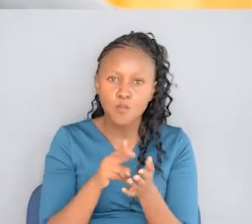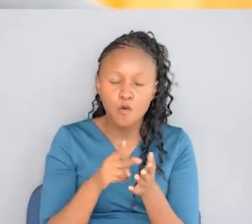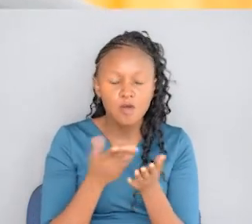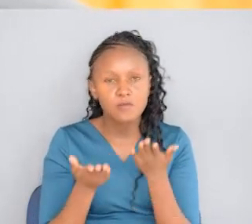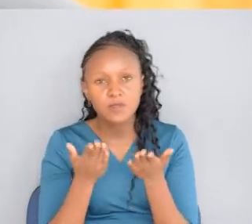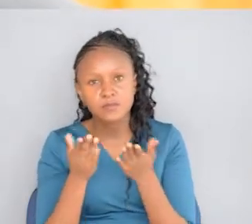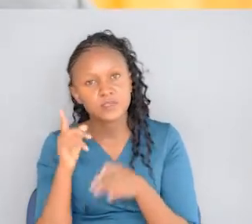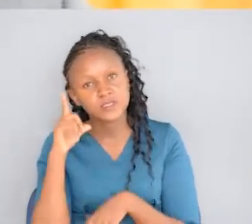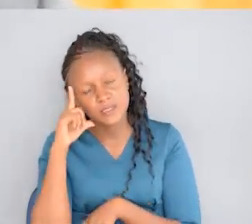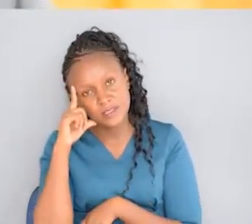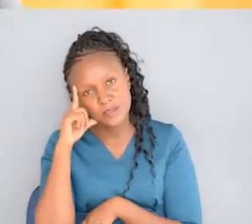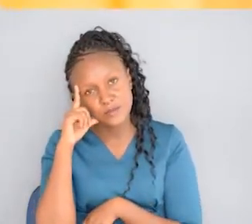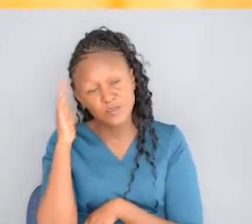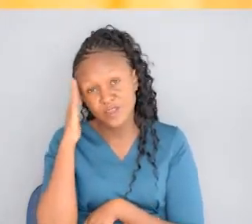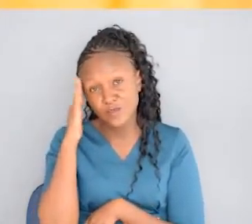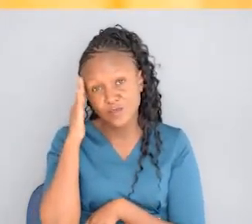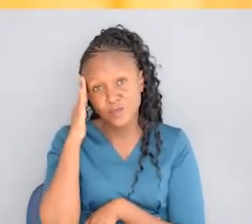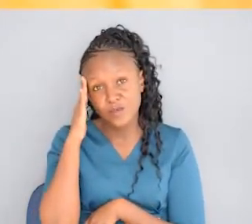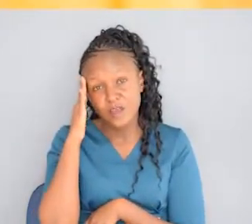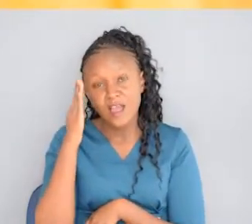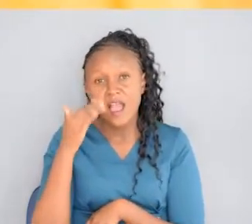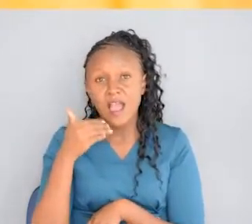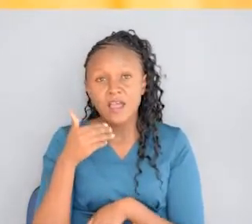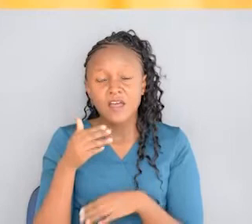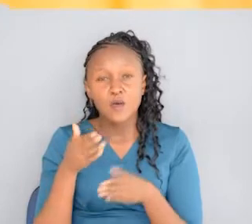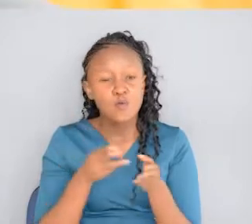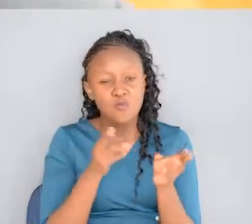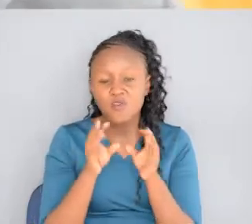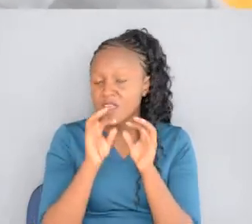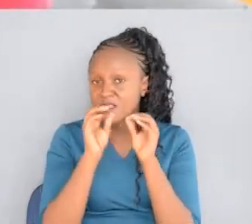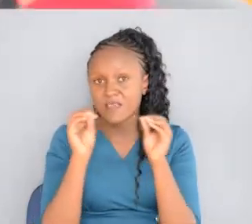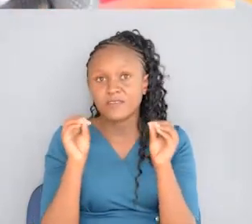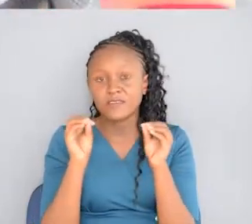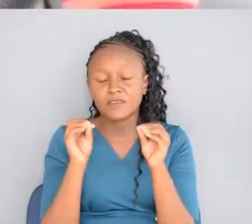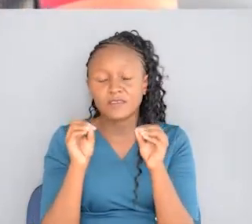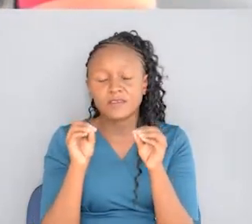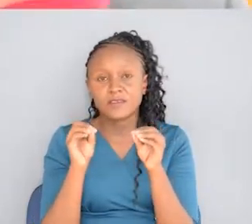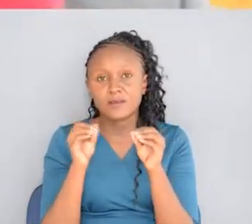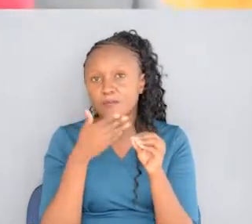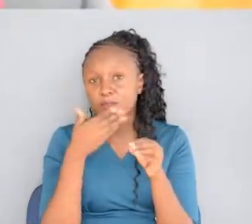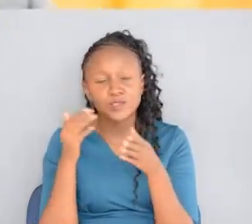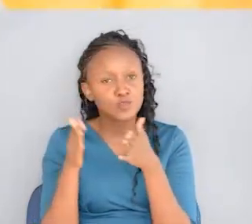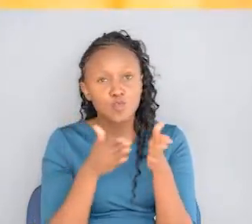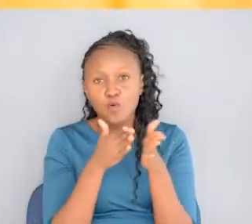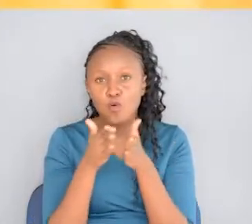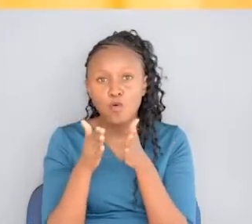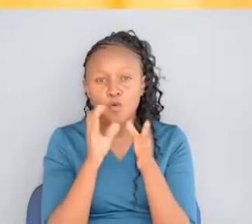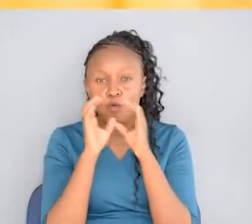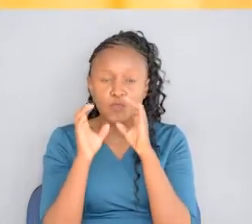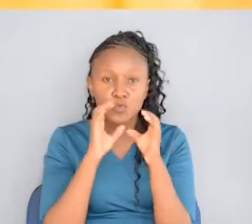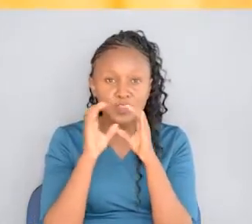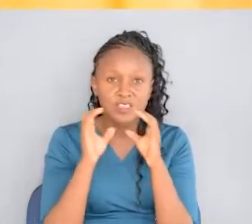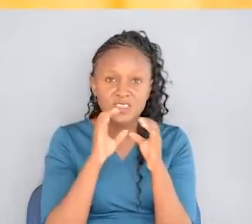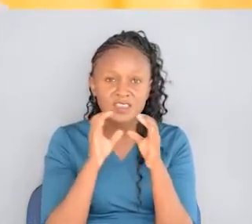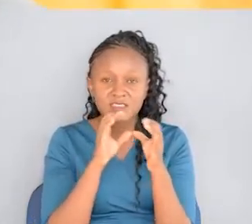know, there's no formula. It's just communing with him. The times you feel prompted to jump as you are